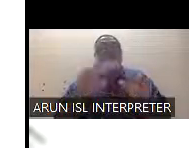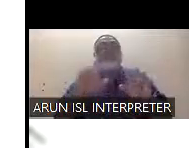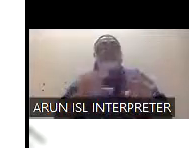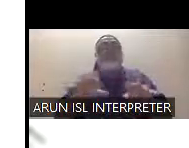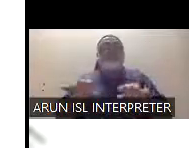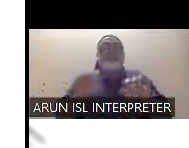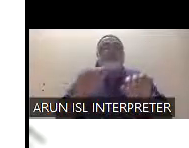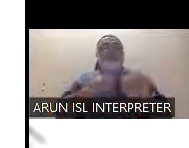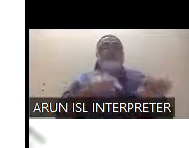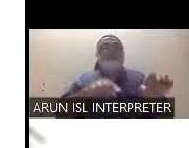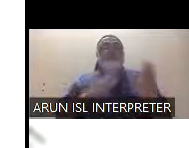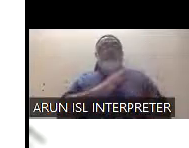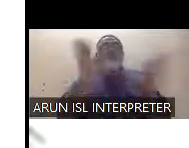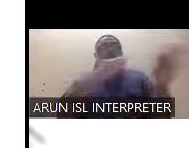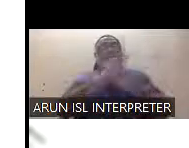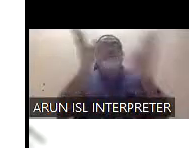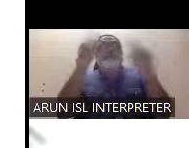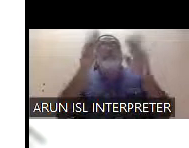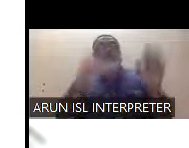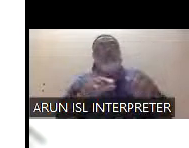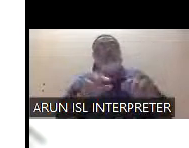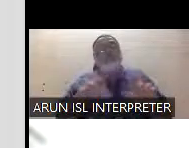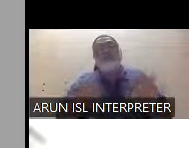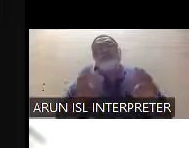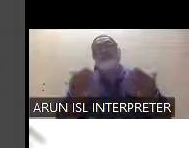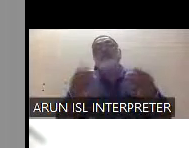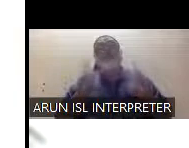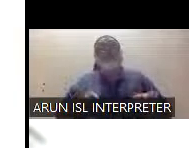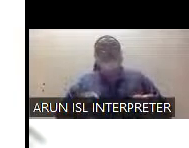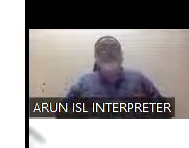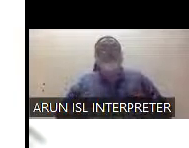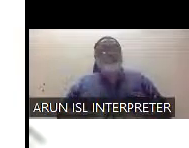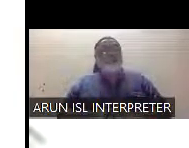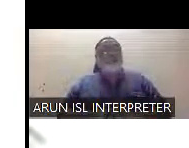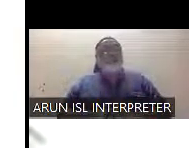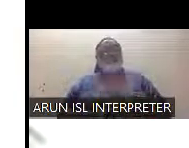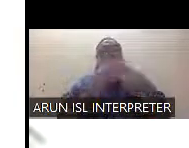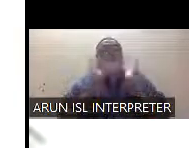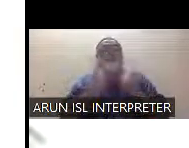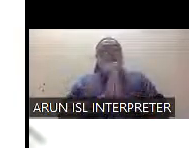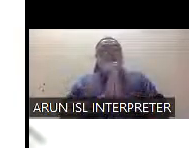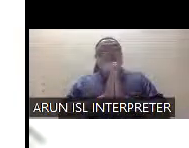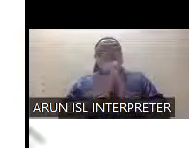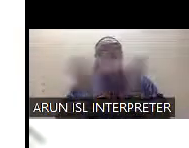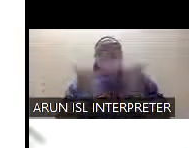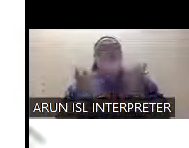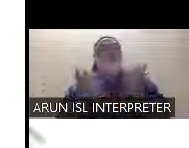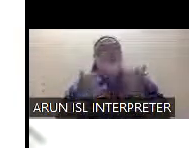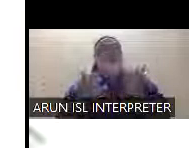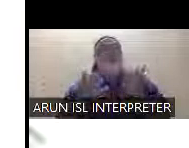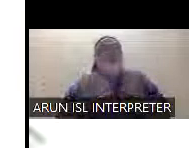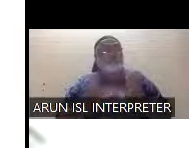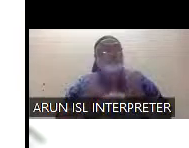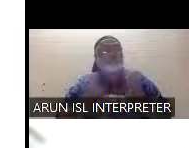So the entire web page should ideally be navigable with a keyboard. So just to sum up what